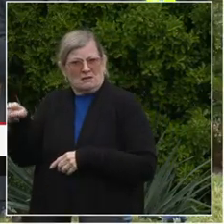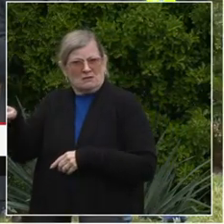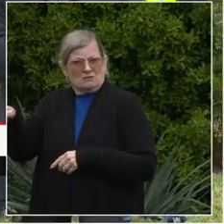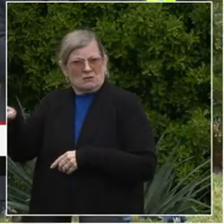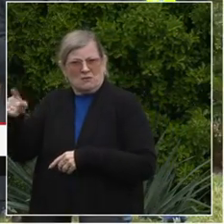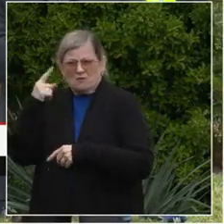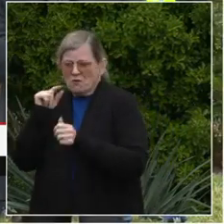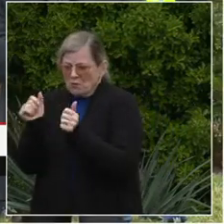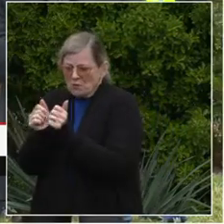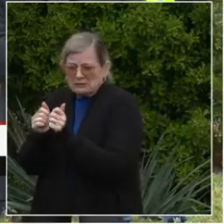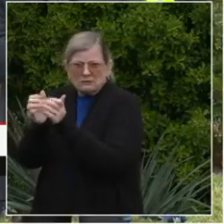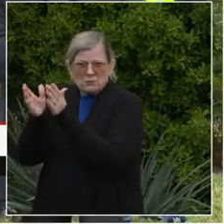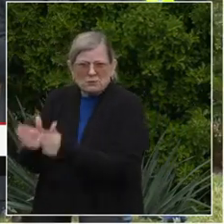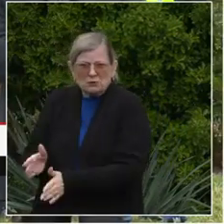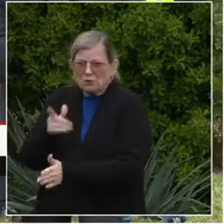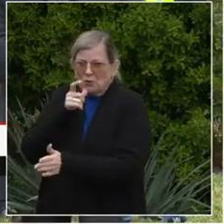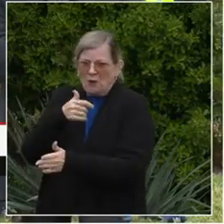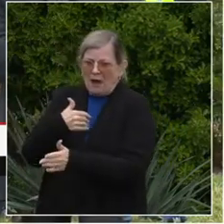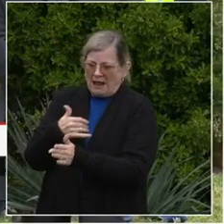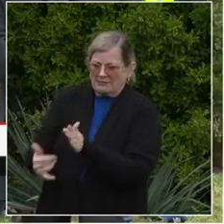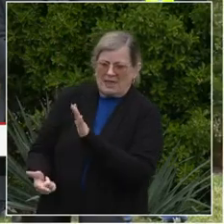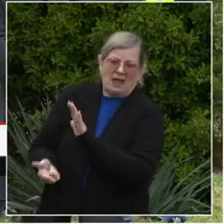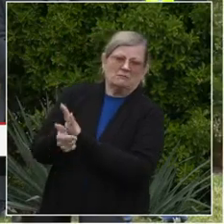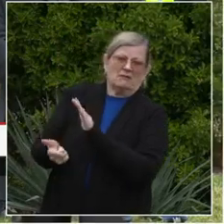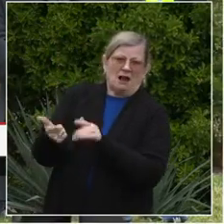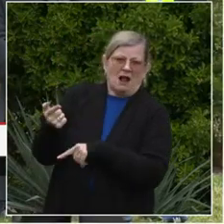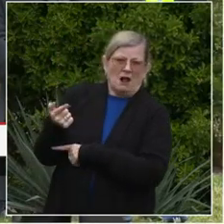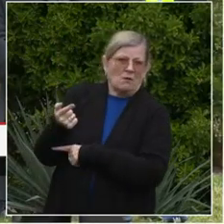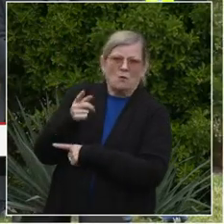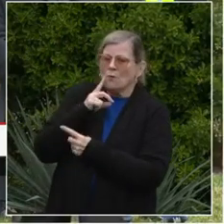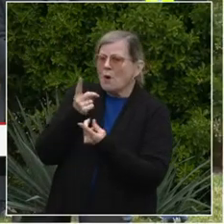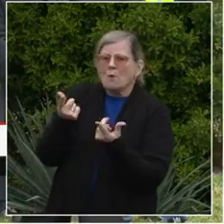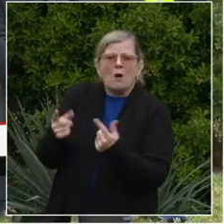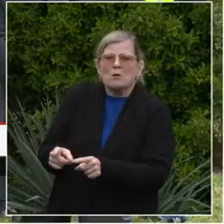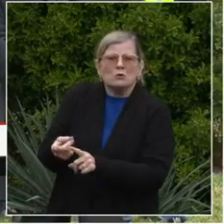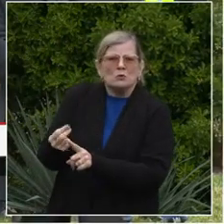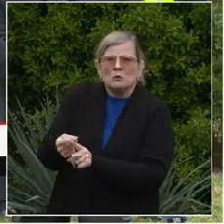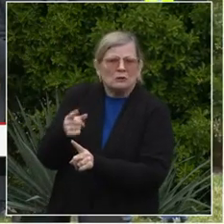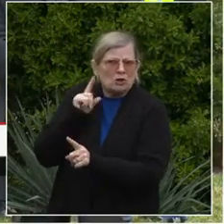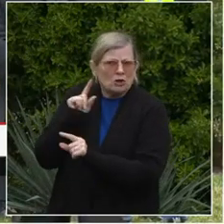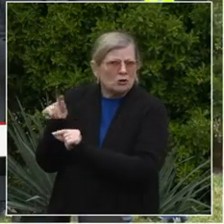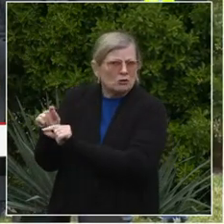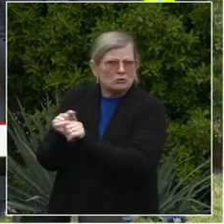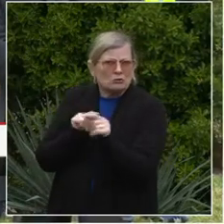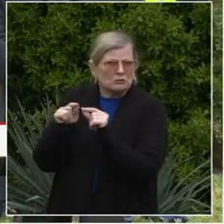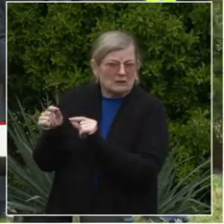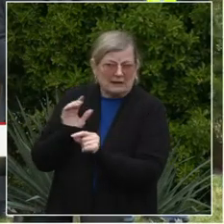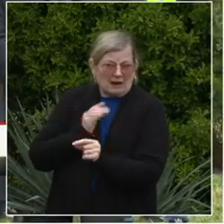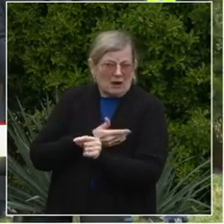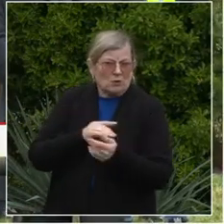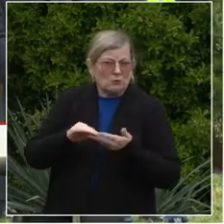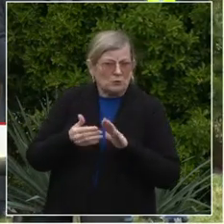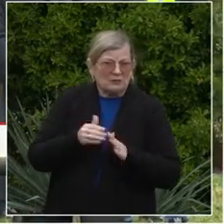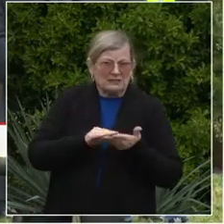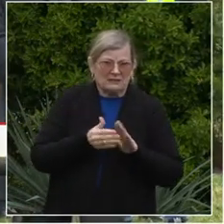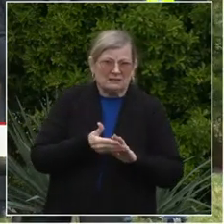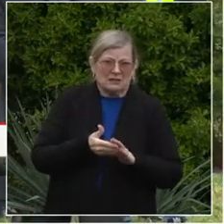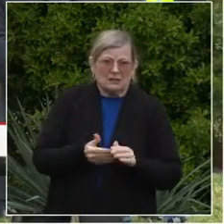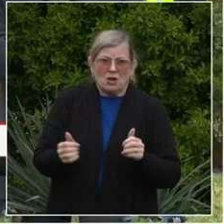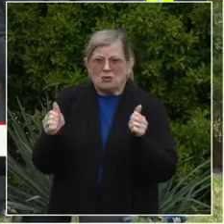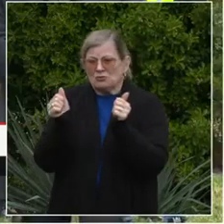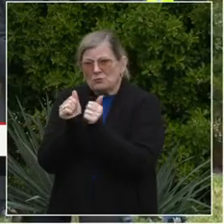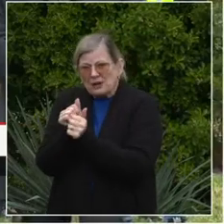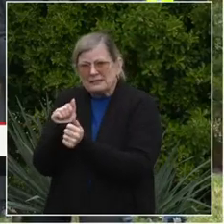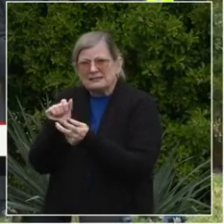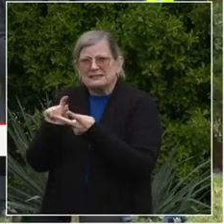of a person with a legal firearm, oftentimes what would happen, and what I've been hearing from community members is, well, you know, it's arrest and conviction, a